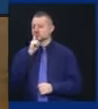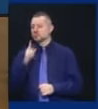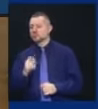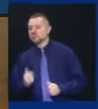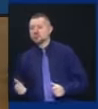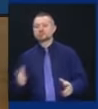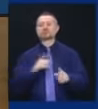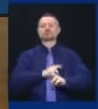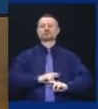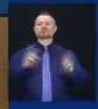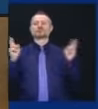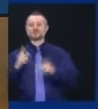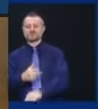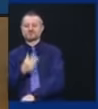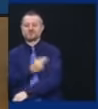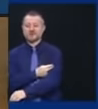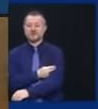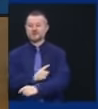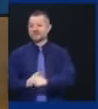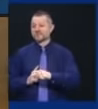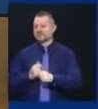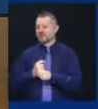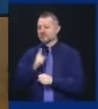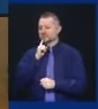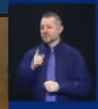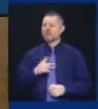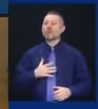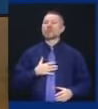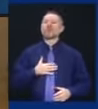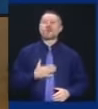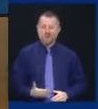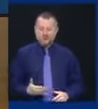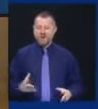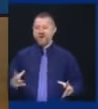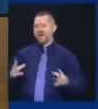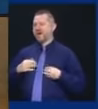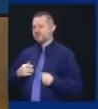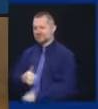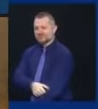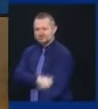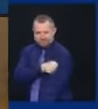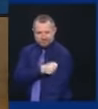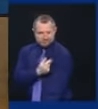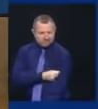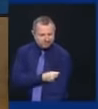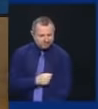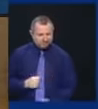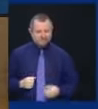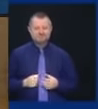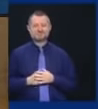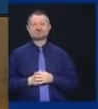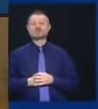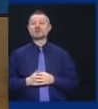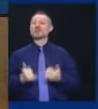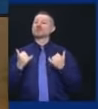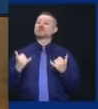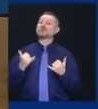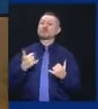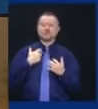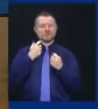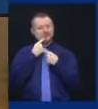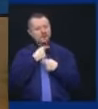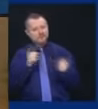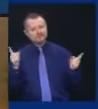capacity and the willingness to take the vaccine. And we're announcing today the Roll Up